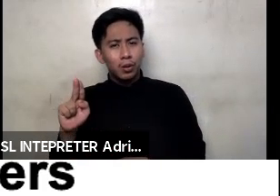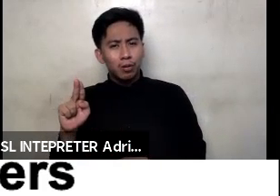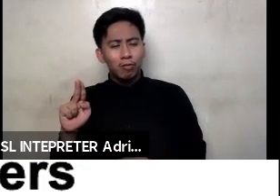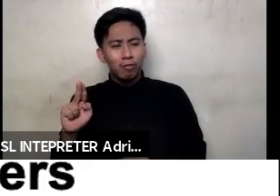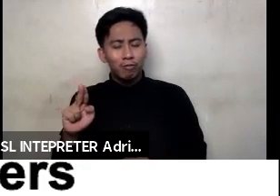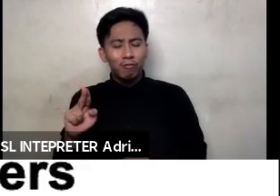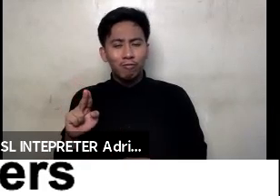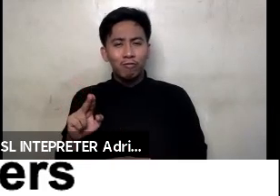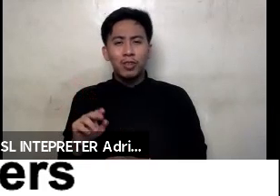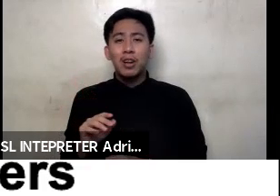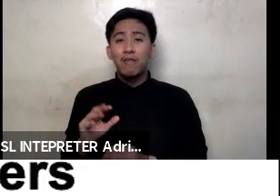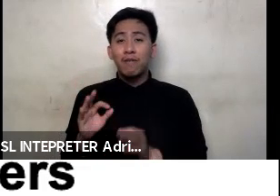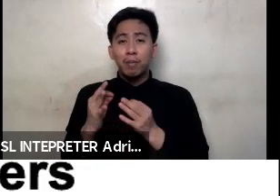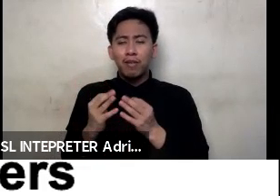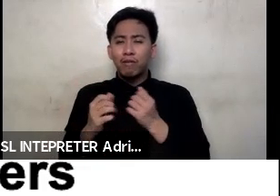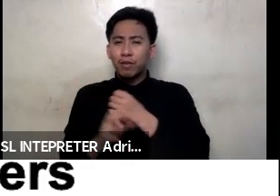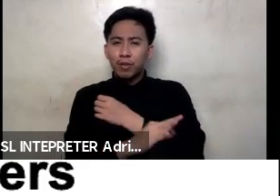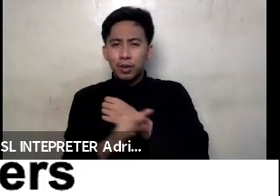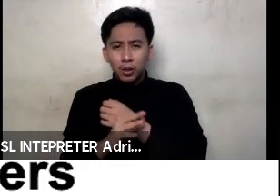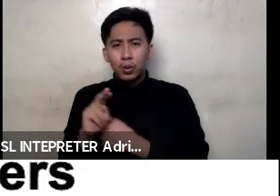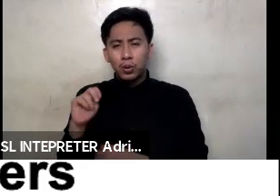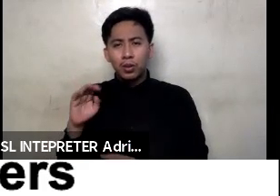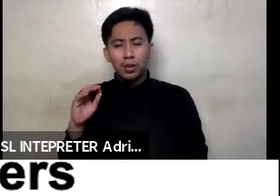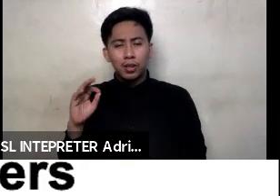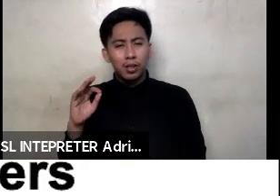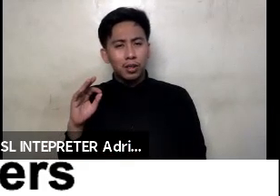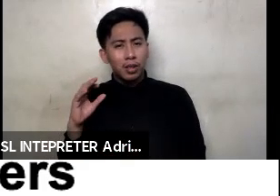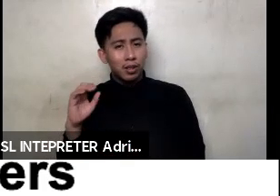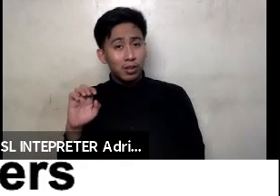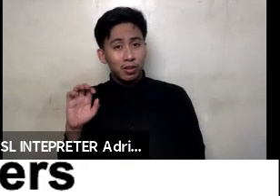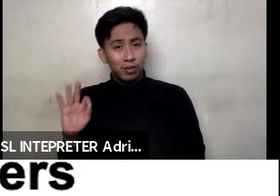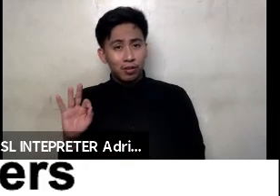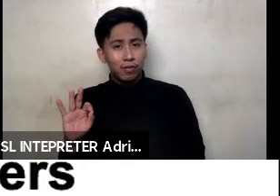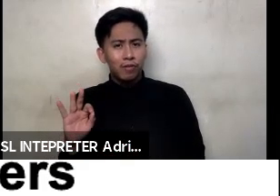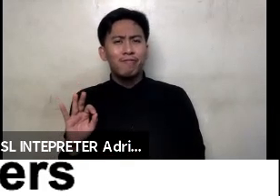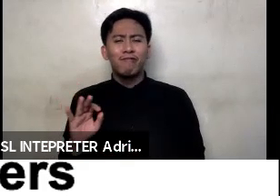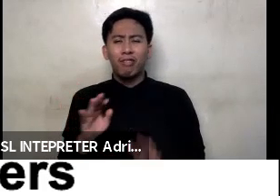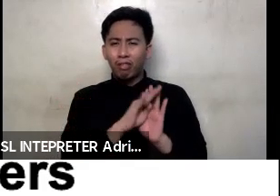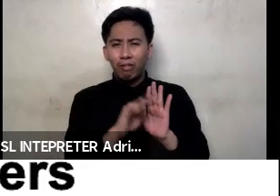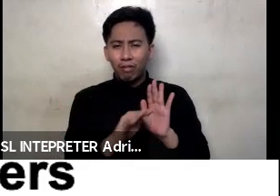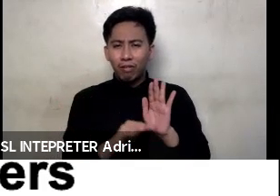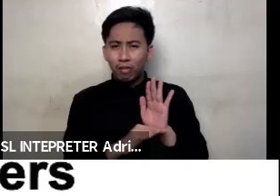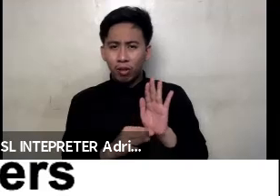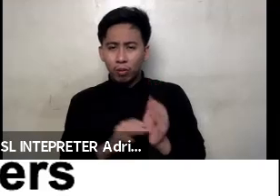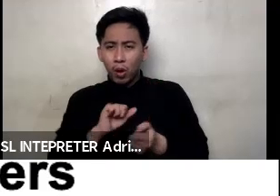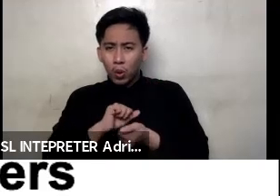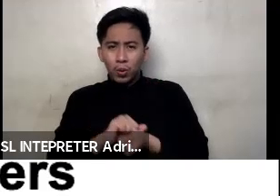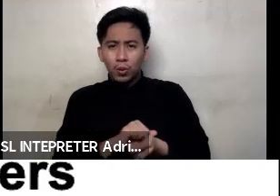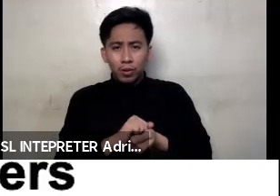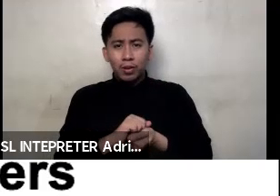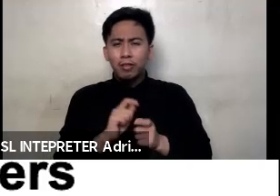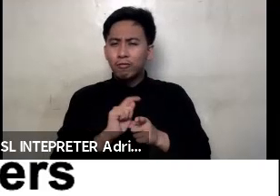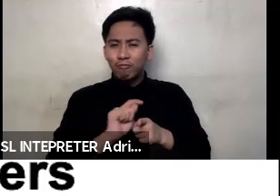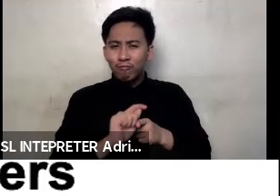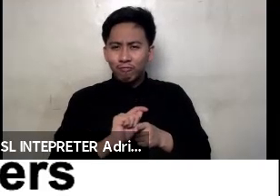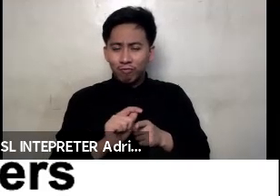Foundation, UNICEF, Kuika, and World Vision. Nagbibigay kami ng trainings, capability